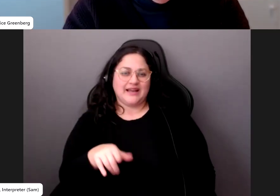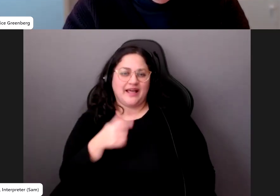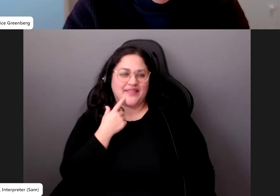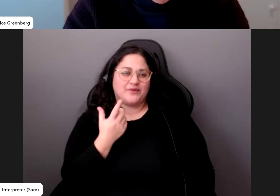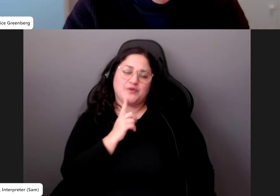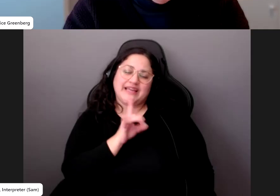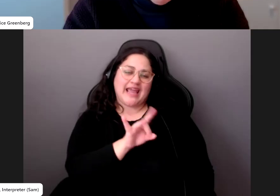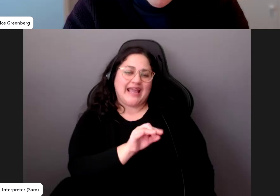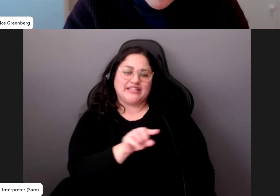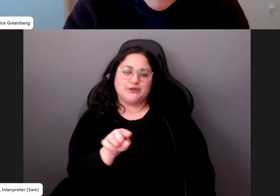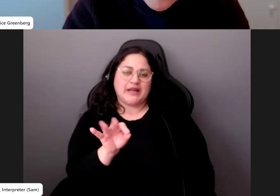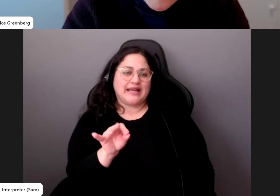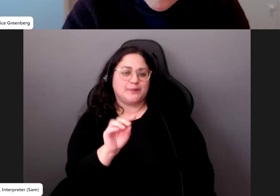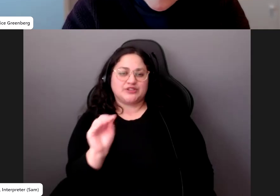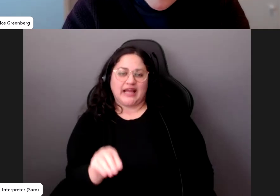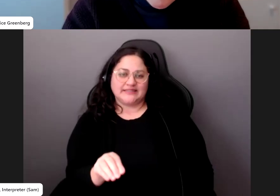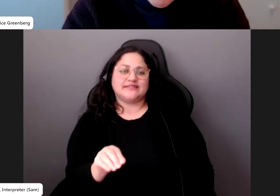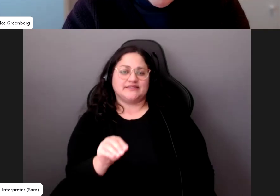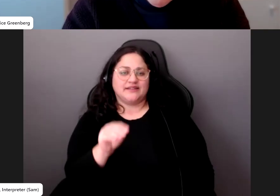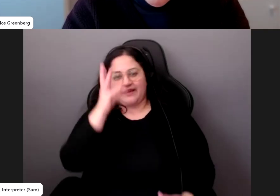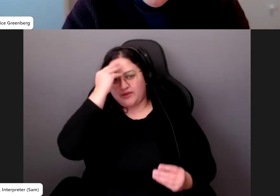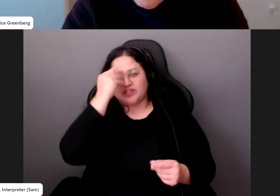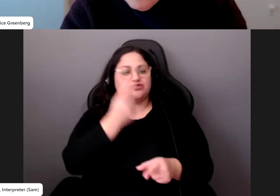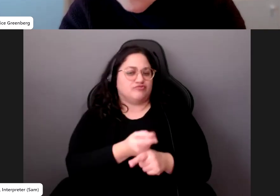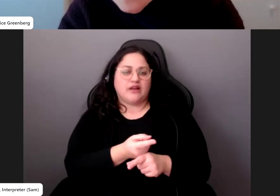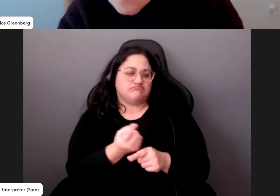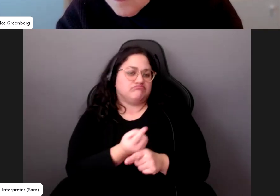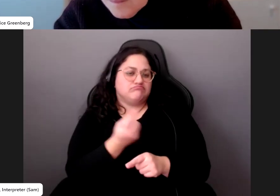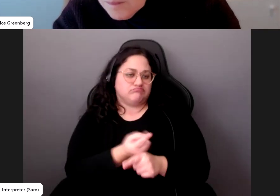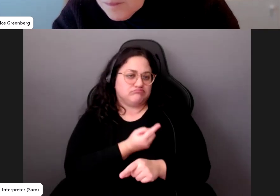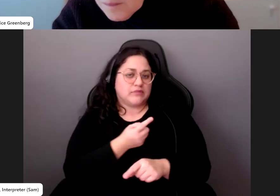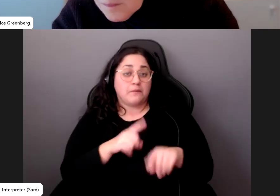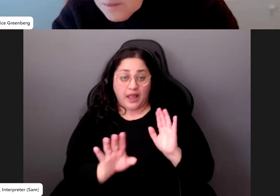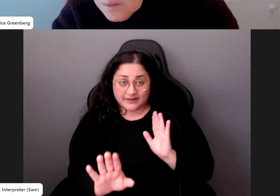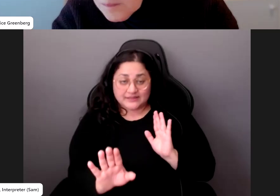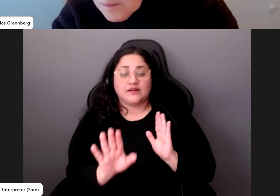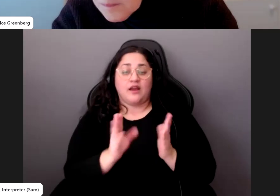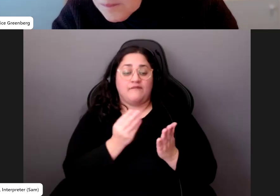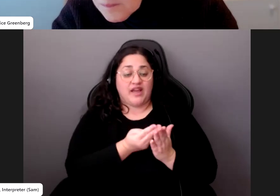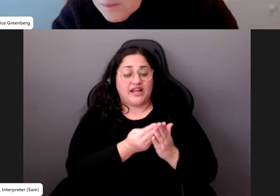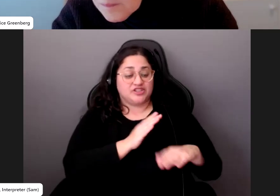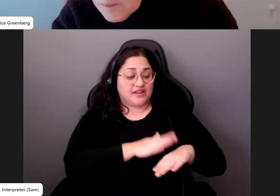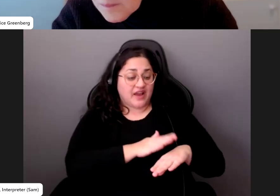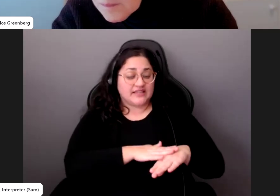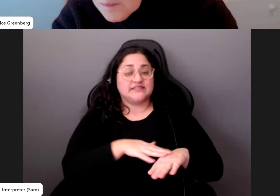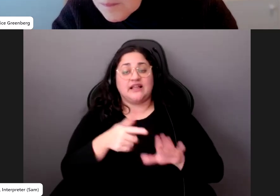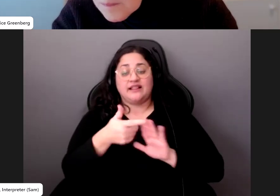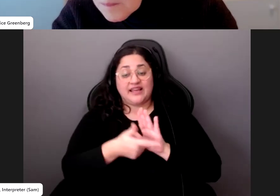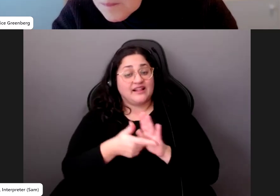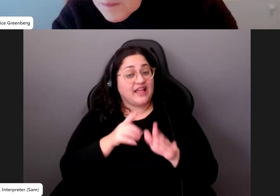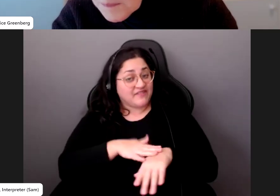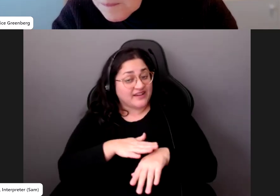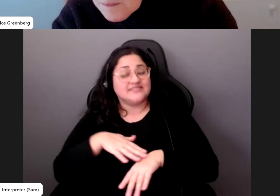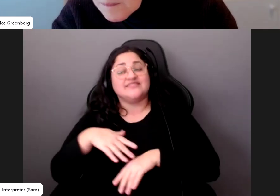know what? If you're not sure, call a professional. Like medical advice, financial advice, if Legal you're advice.